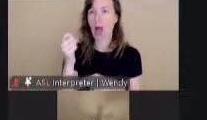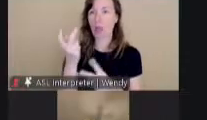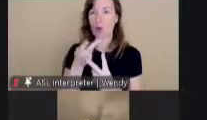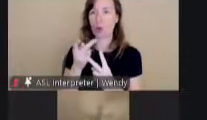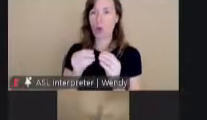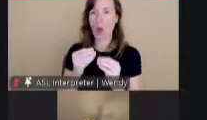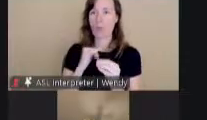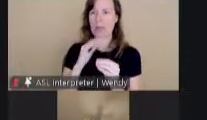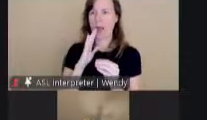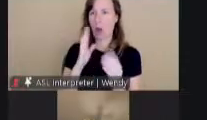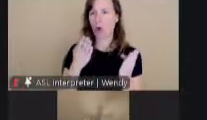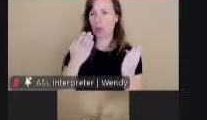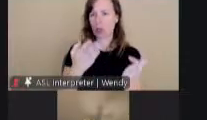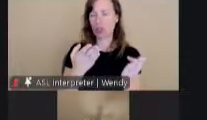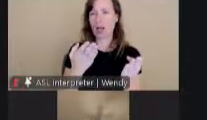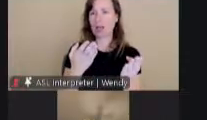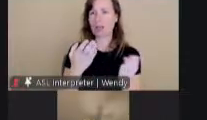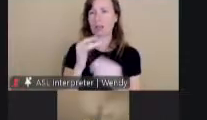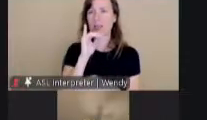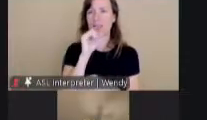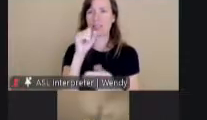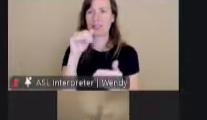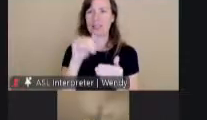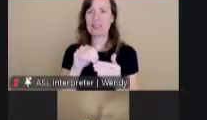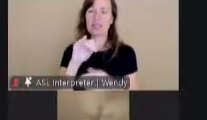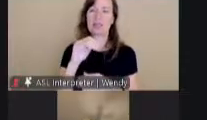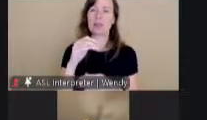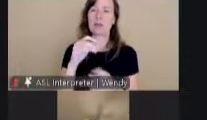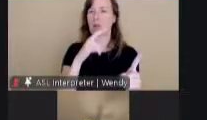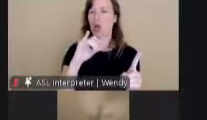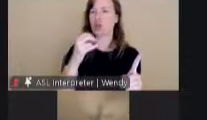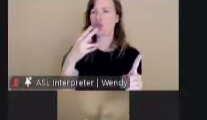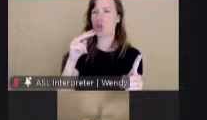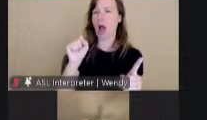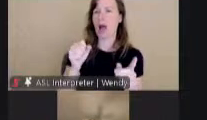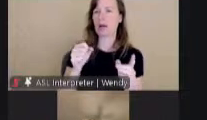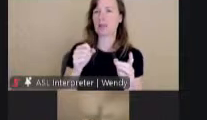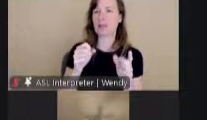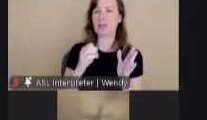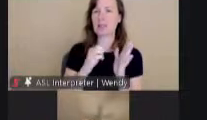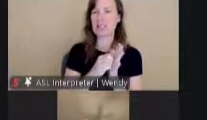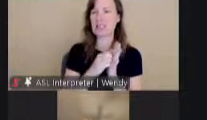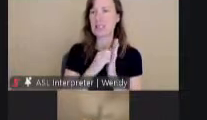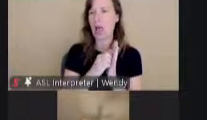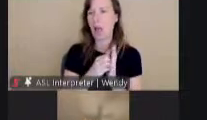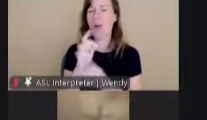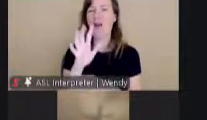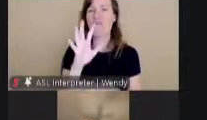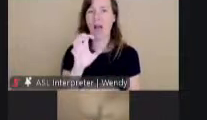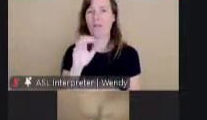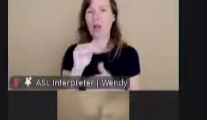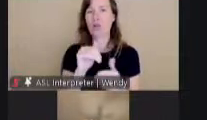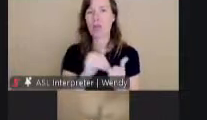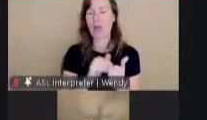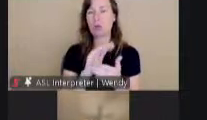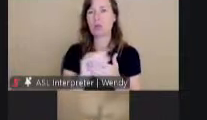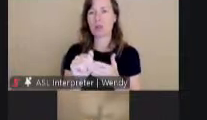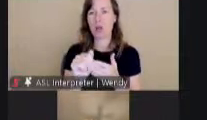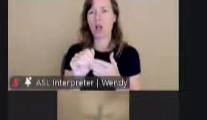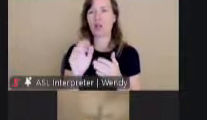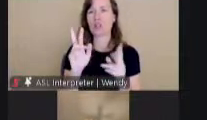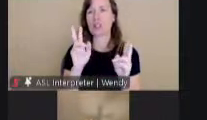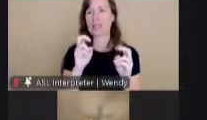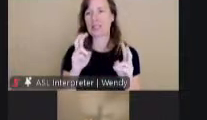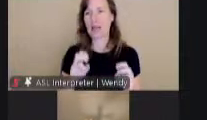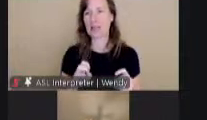mayor, is that in John's example of the $500,000 assessment, which we have a few of in